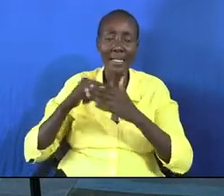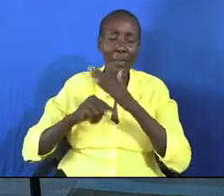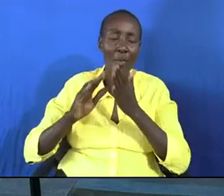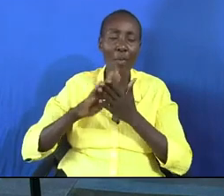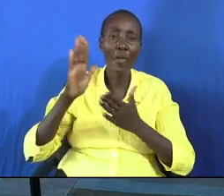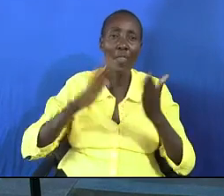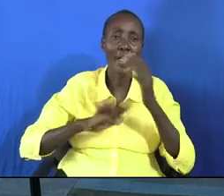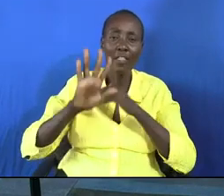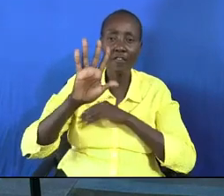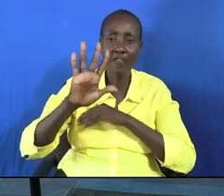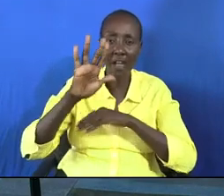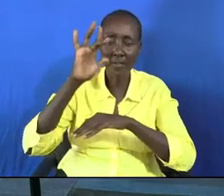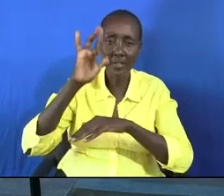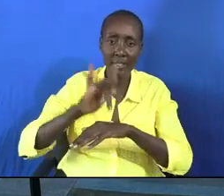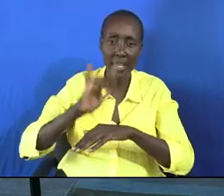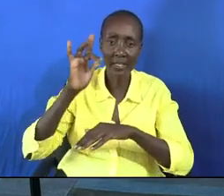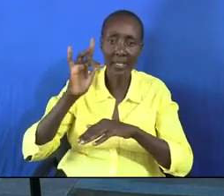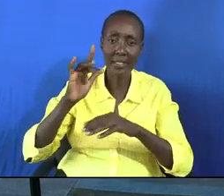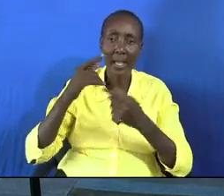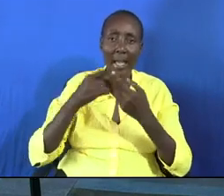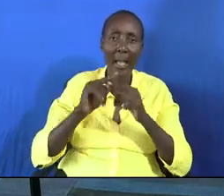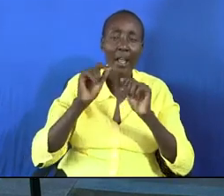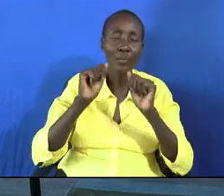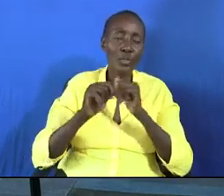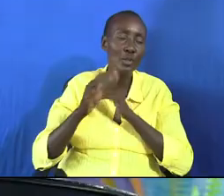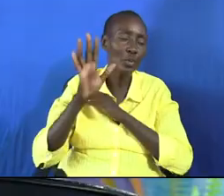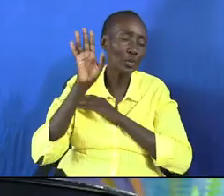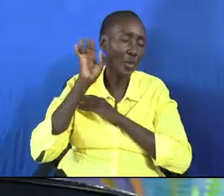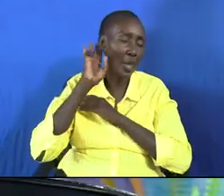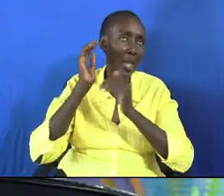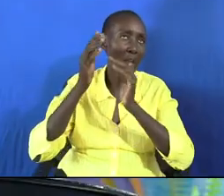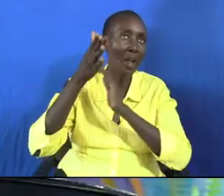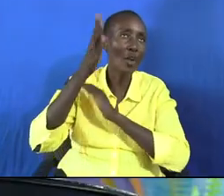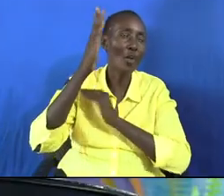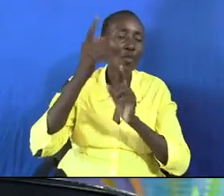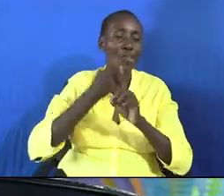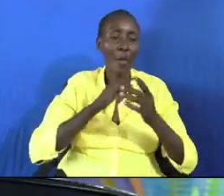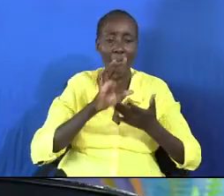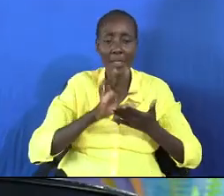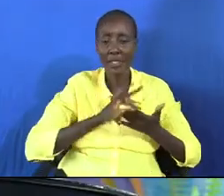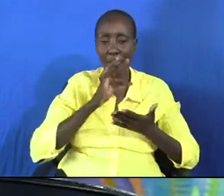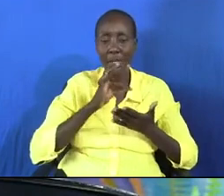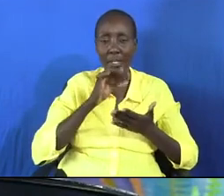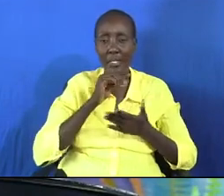5 senses, and he was able to hear God from his spirit.